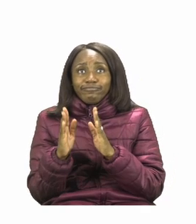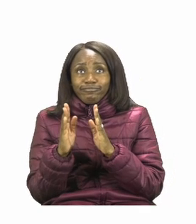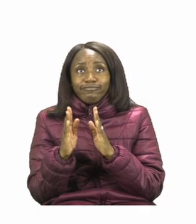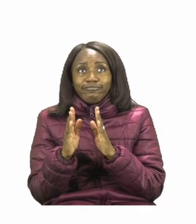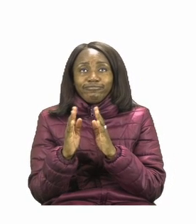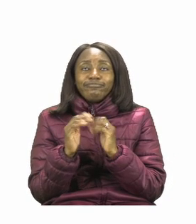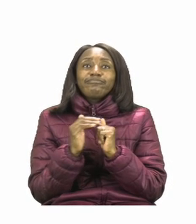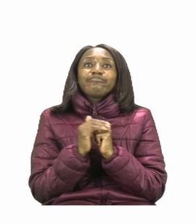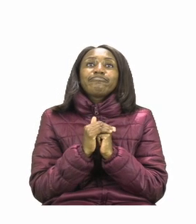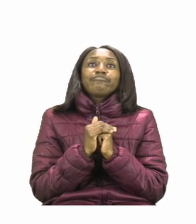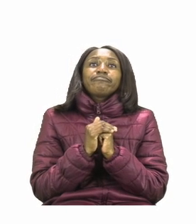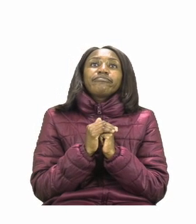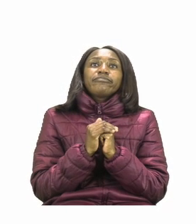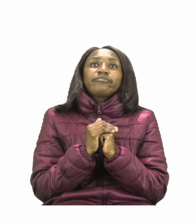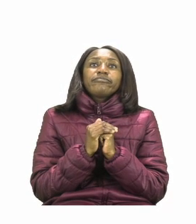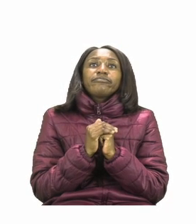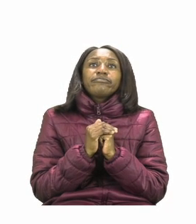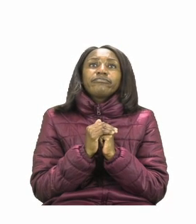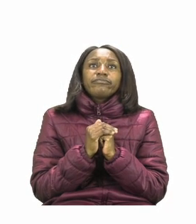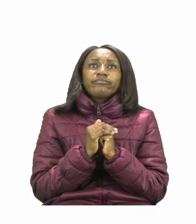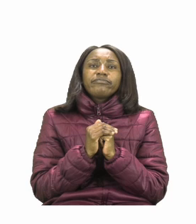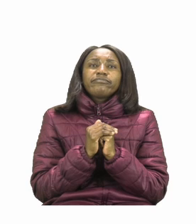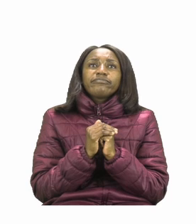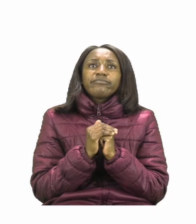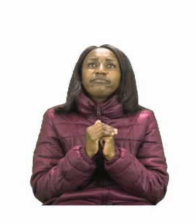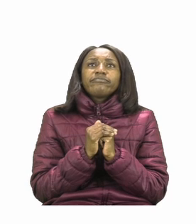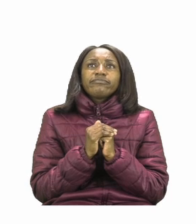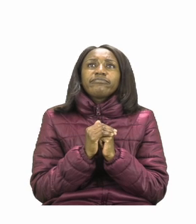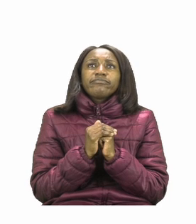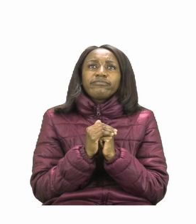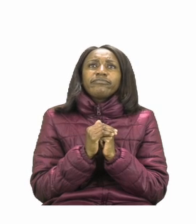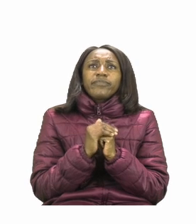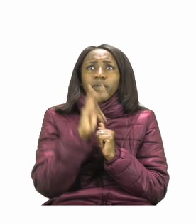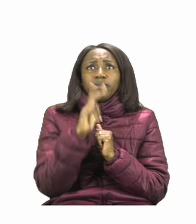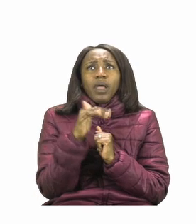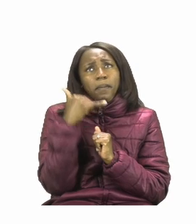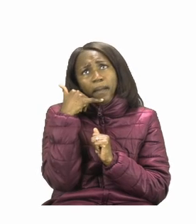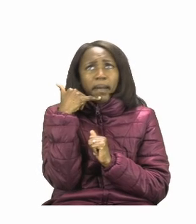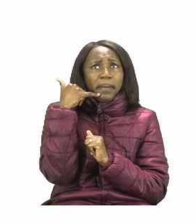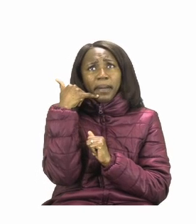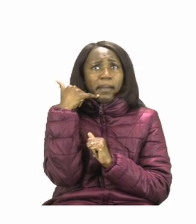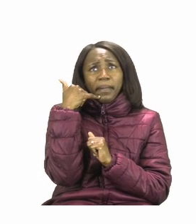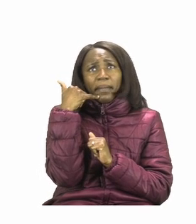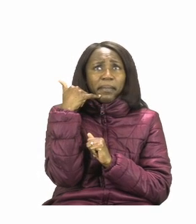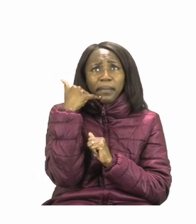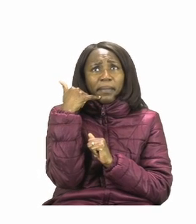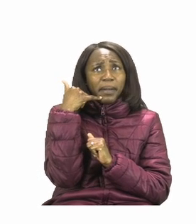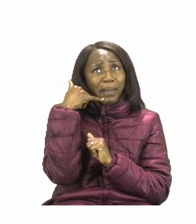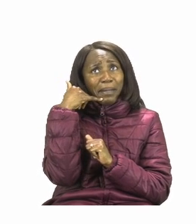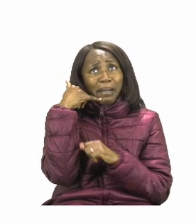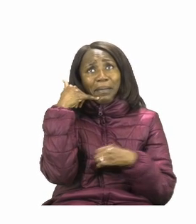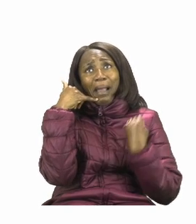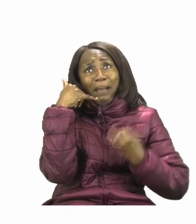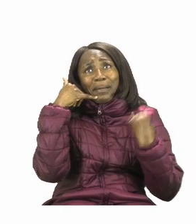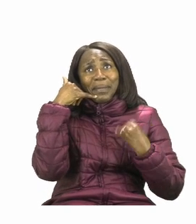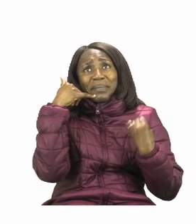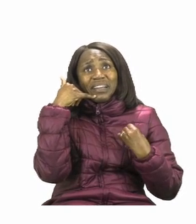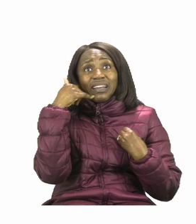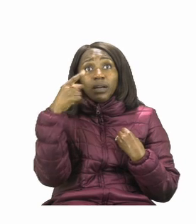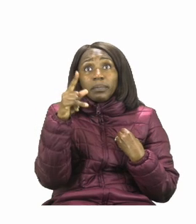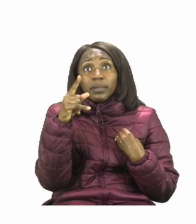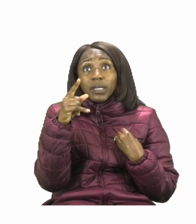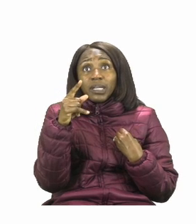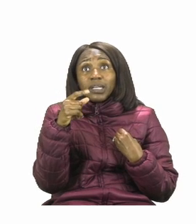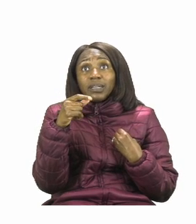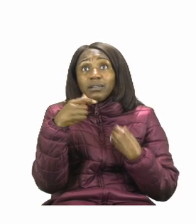that picture out. The next one we can see is of someone who's on the phone. They seem to be enjoying themselves, but it looks like